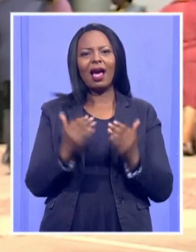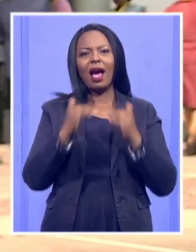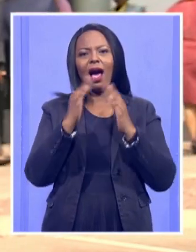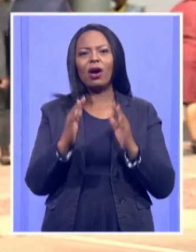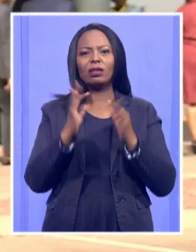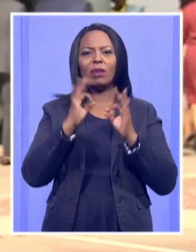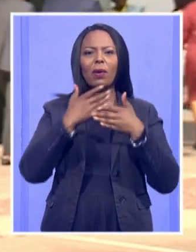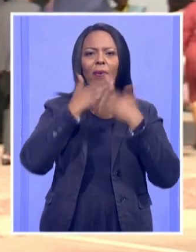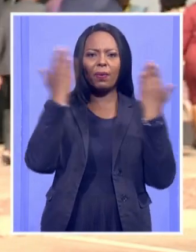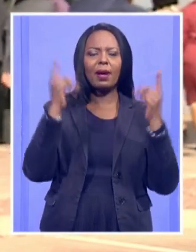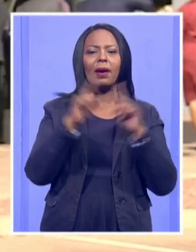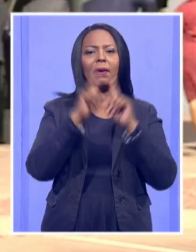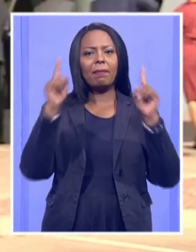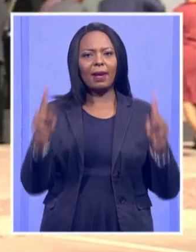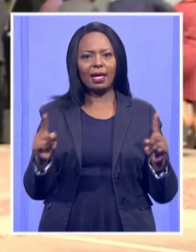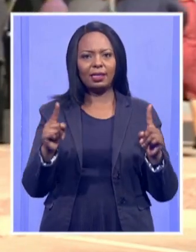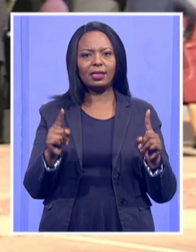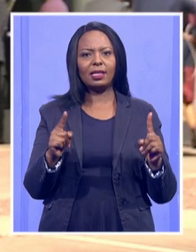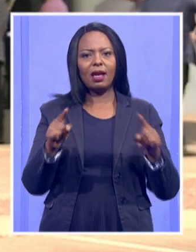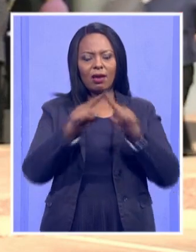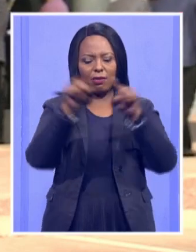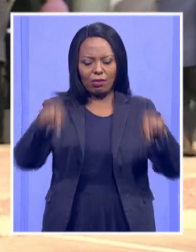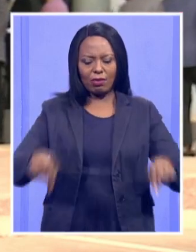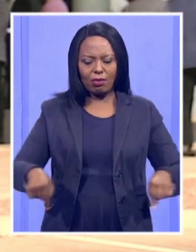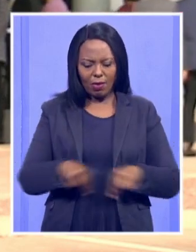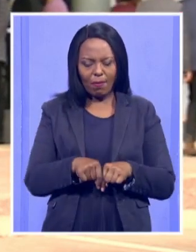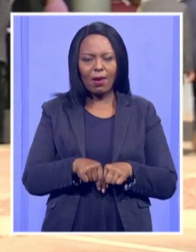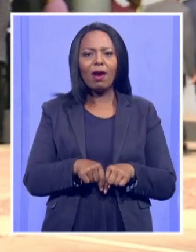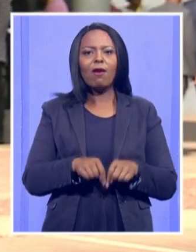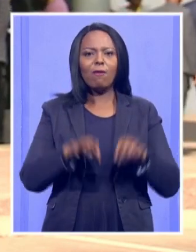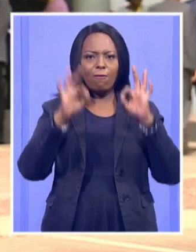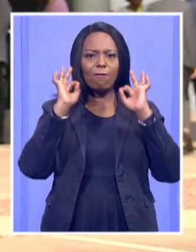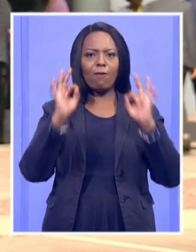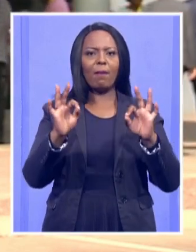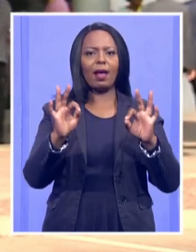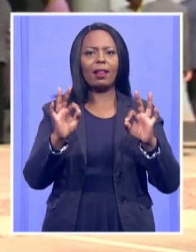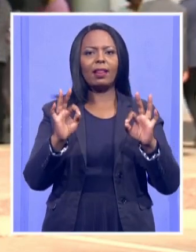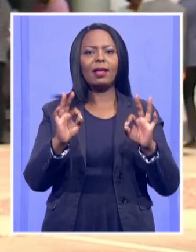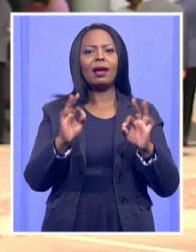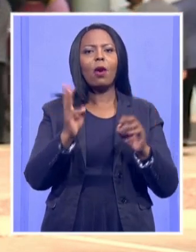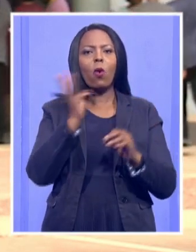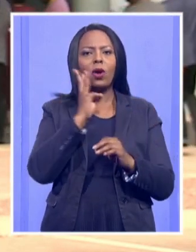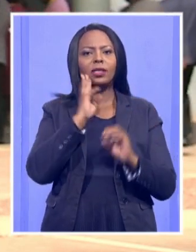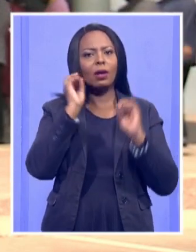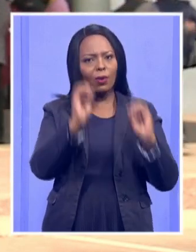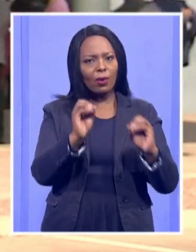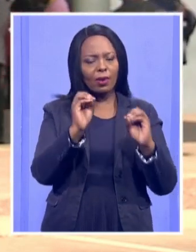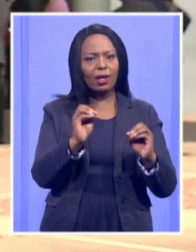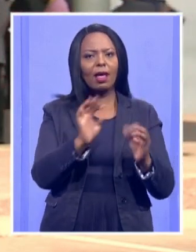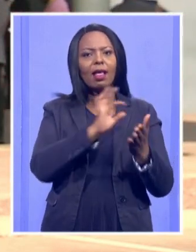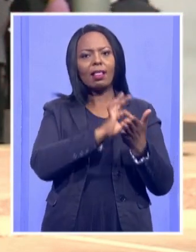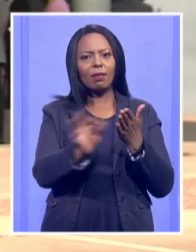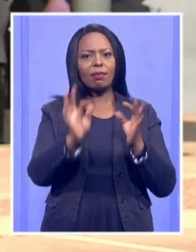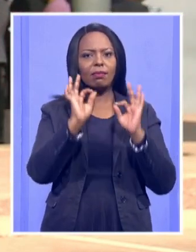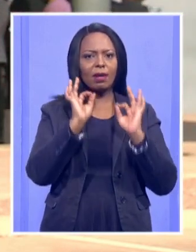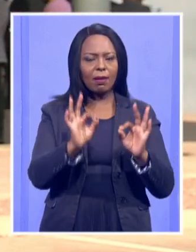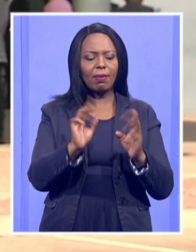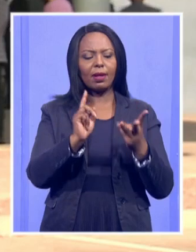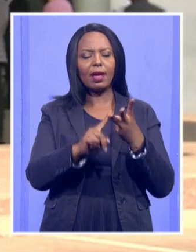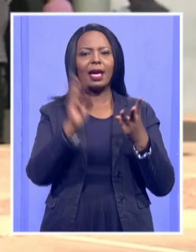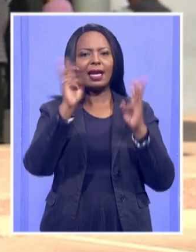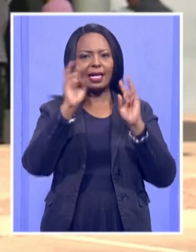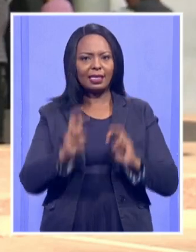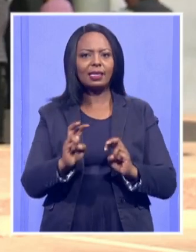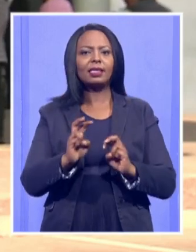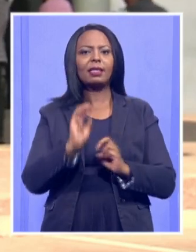it should be informal housing on formal sites with running water, with proper sanitation and electricity. And that's